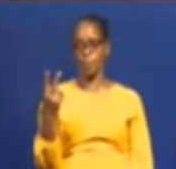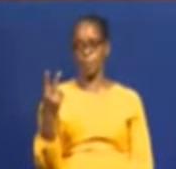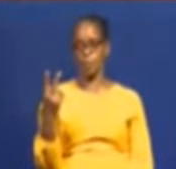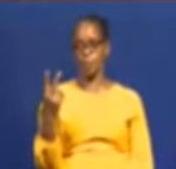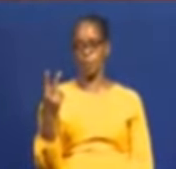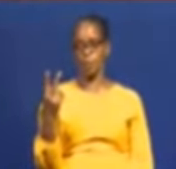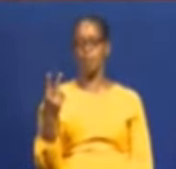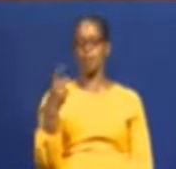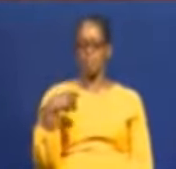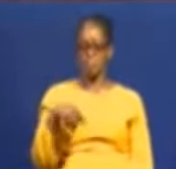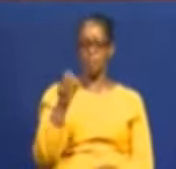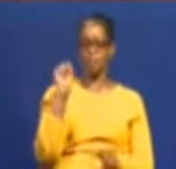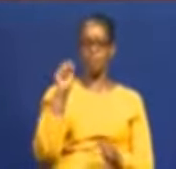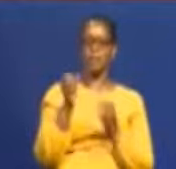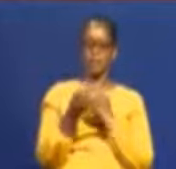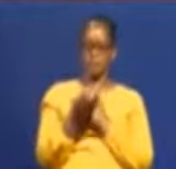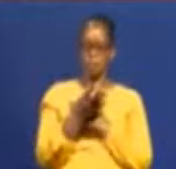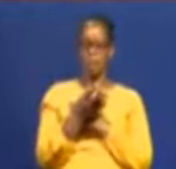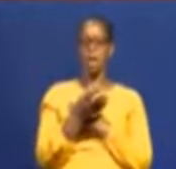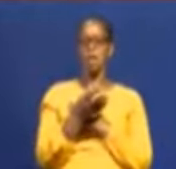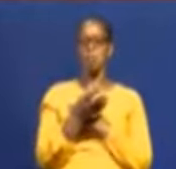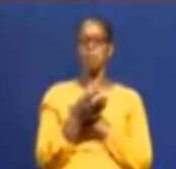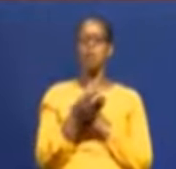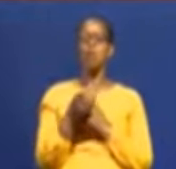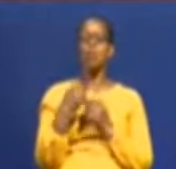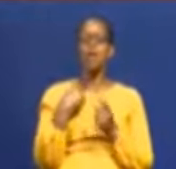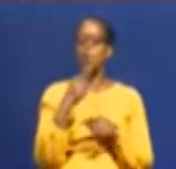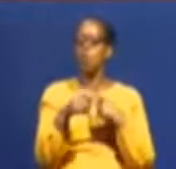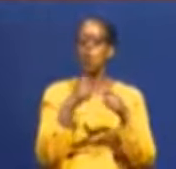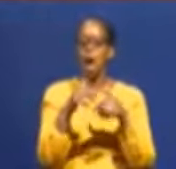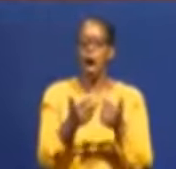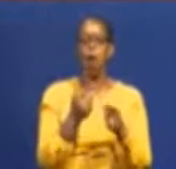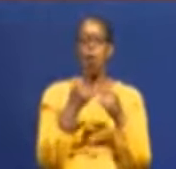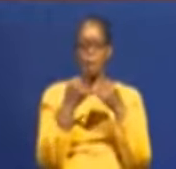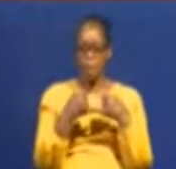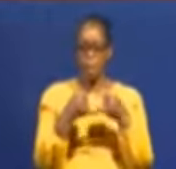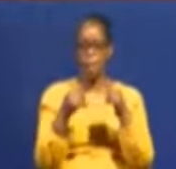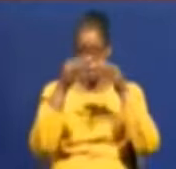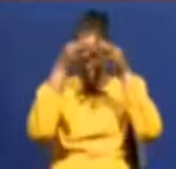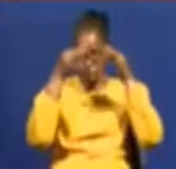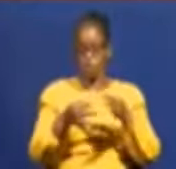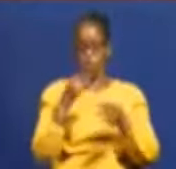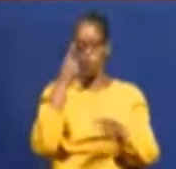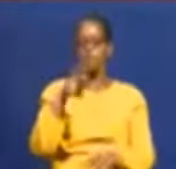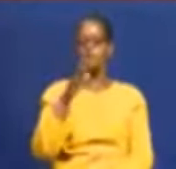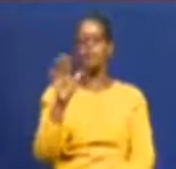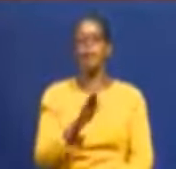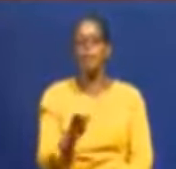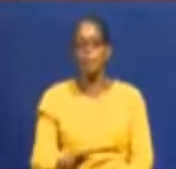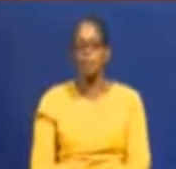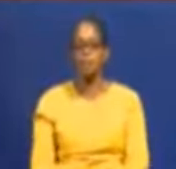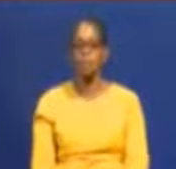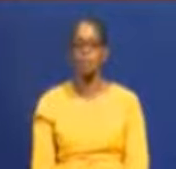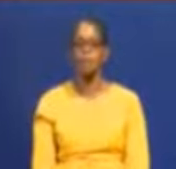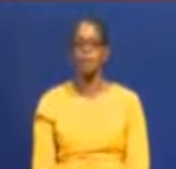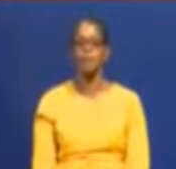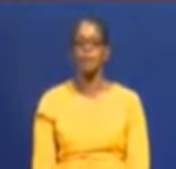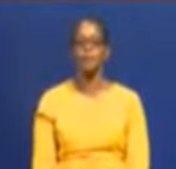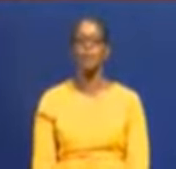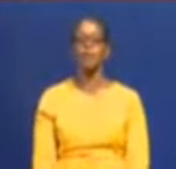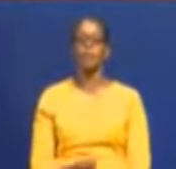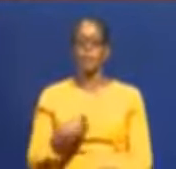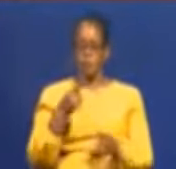this House on how far we have gone in terms of implementations of the resolutions of this House. I have personally taken time